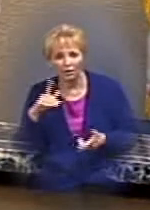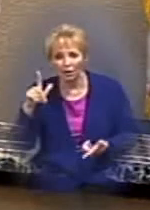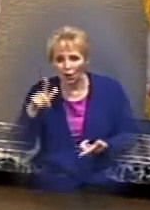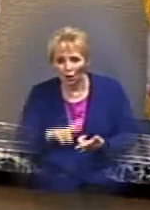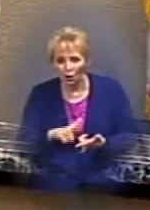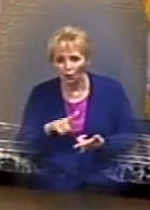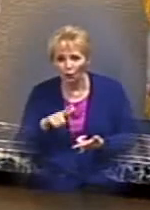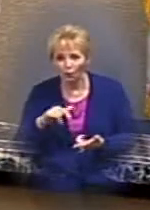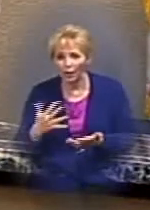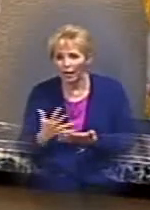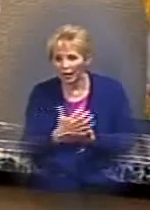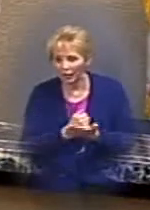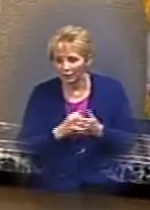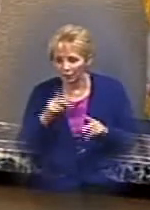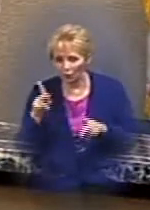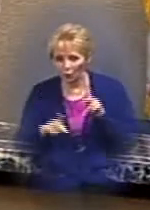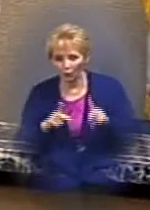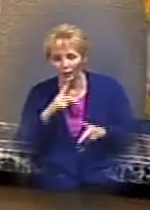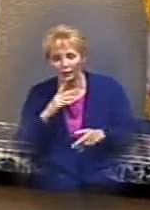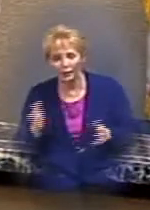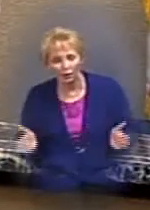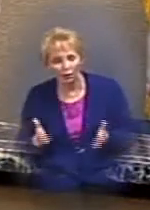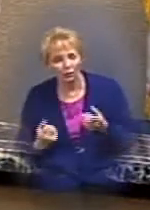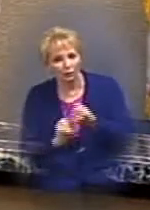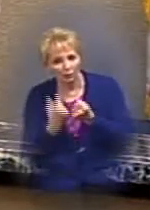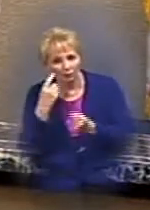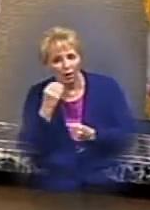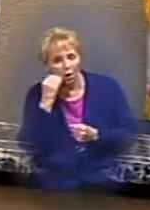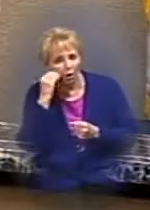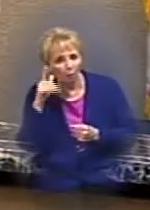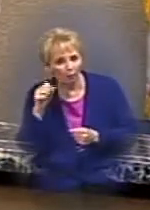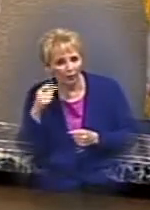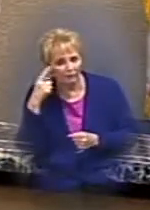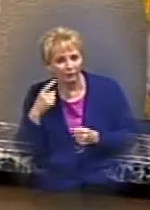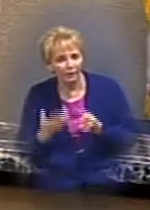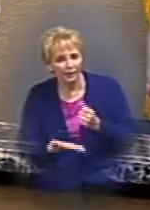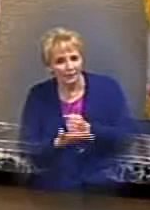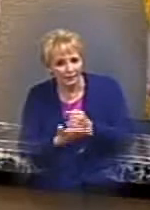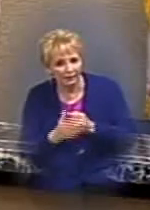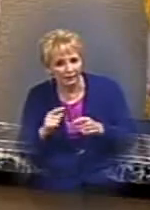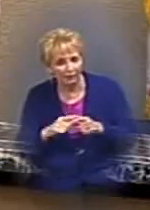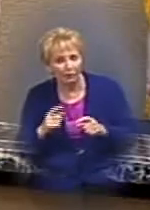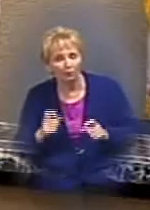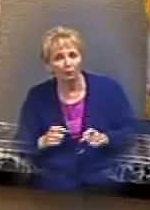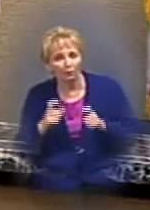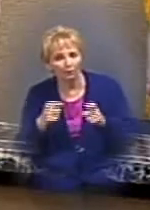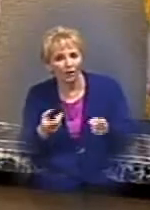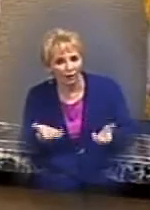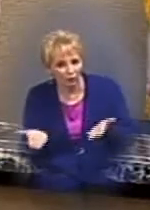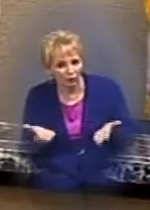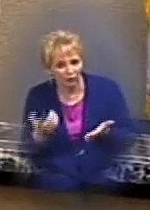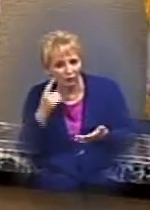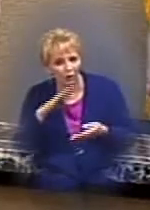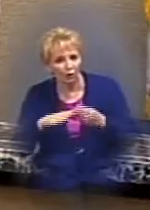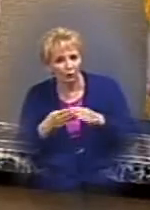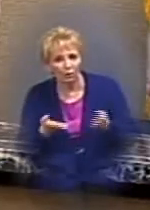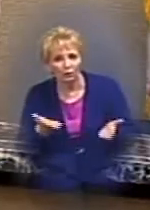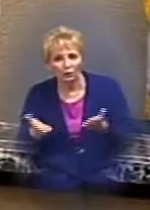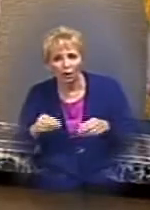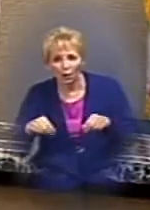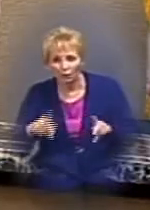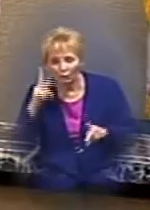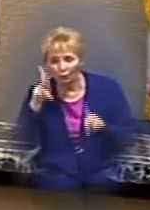low-income residents, and to encourage support for homeless assistance service providers, as well as community